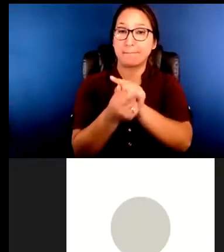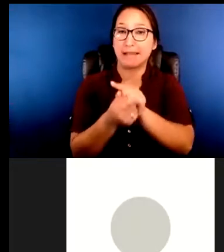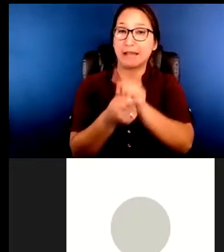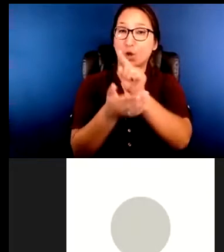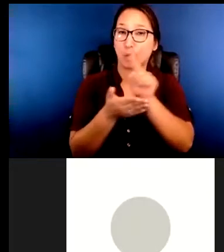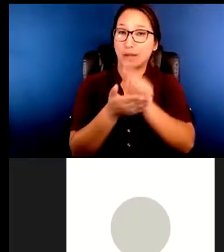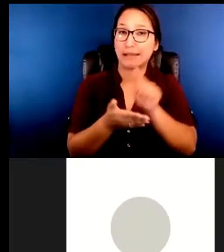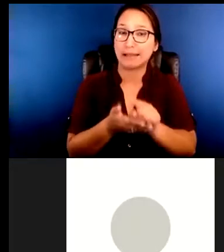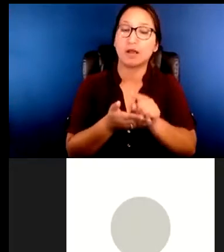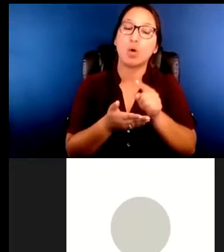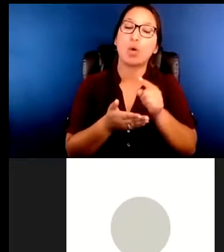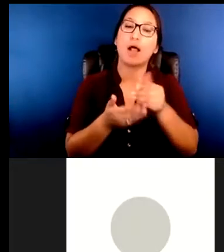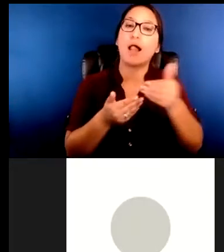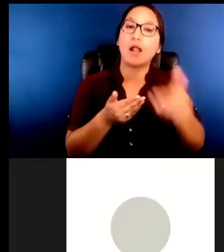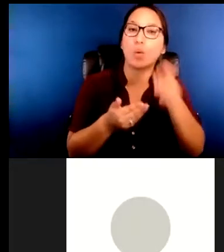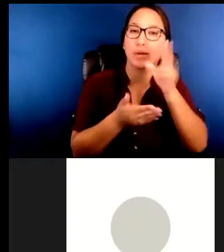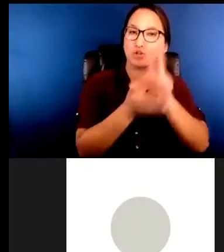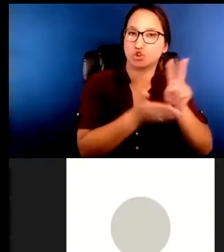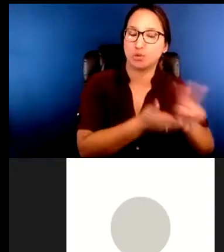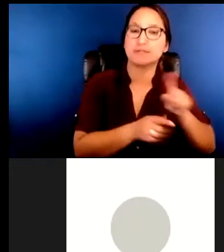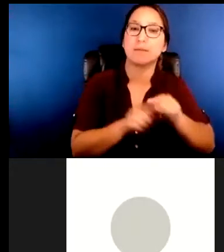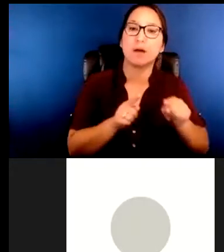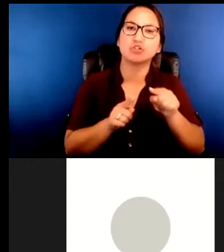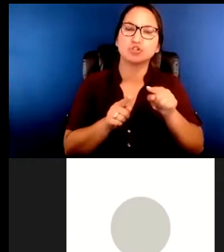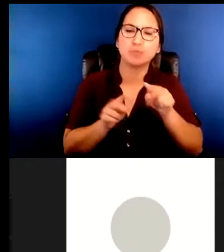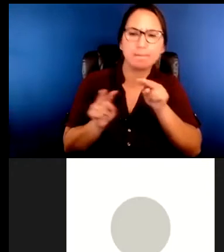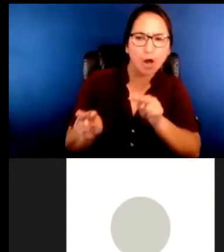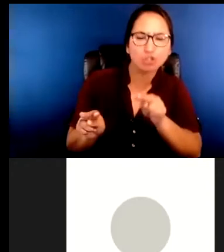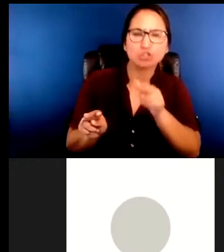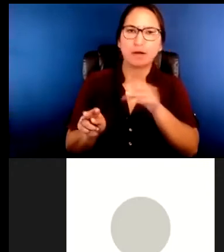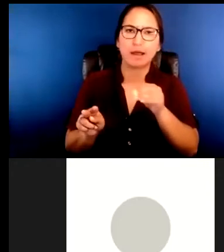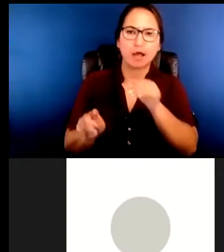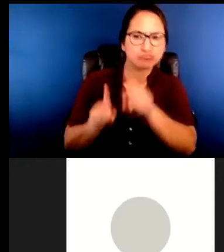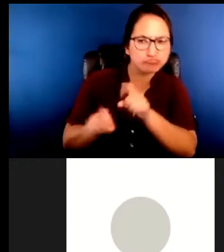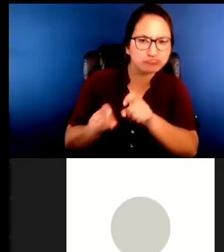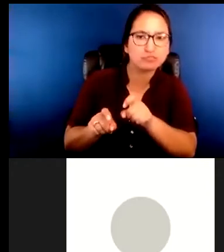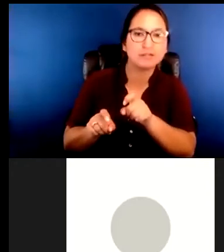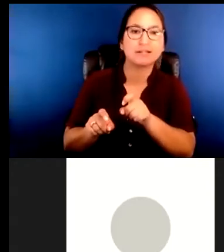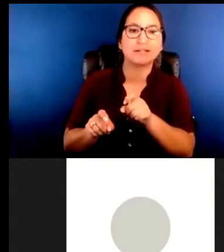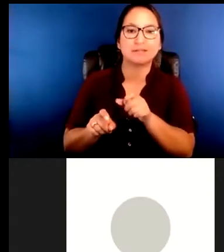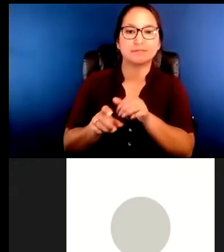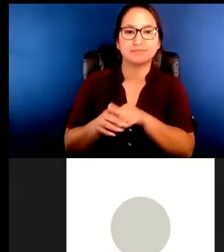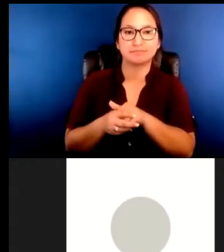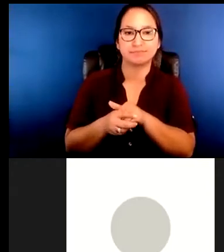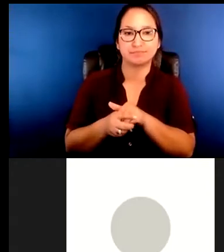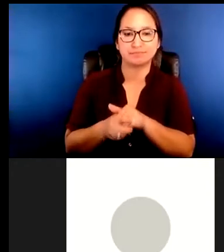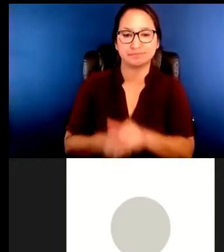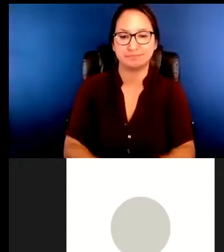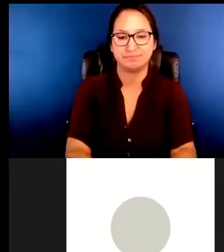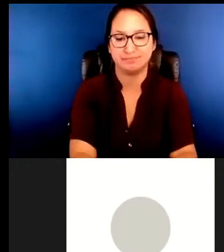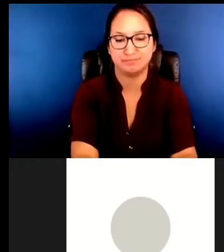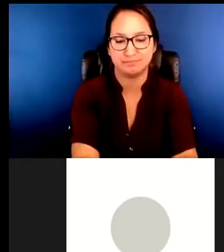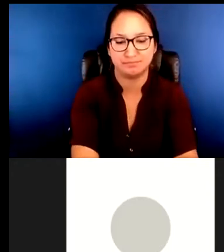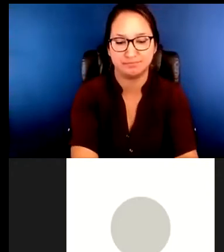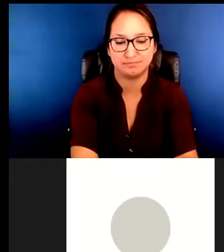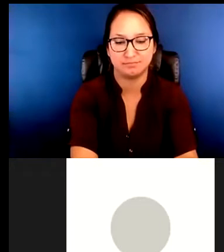ask questions. And Whitney is, and Hannah, I really should say, she goes by Hannah. sorry, Hannah, you're not here, but if you heard me, I did